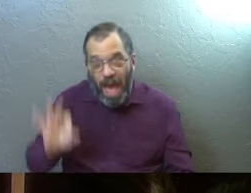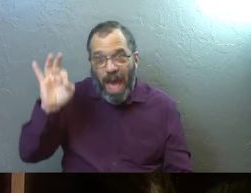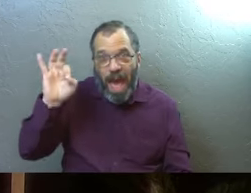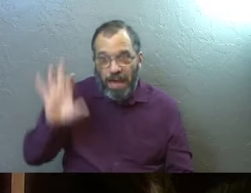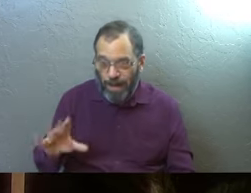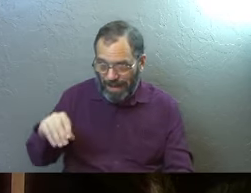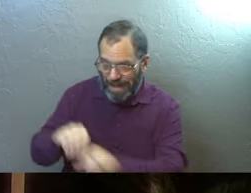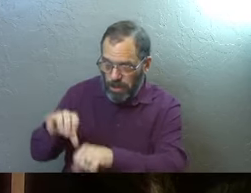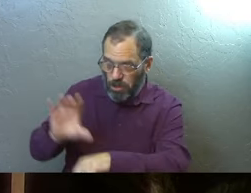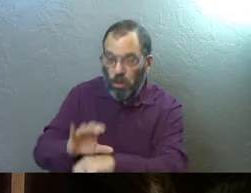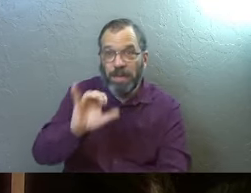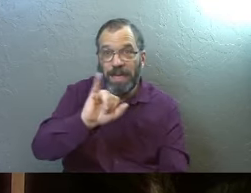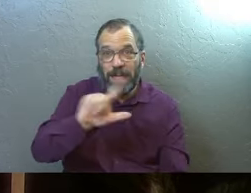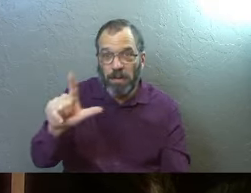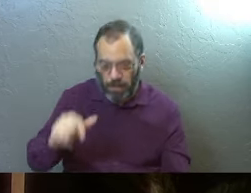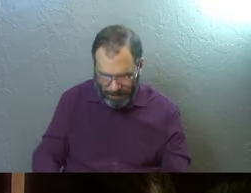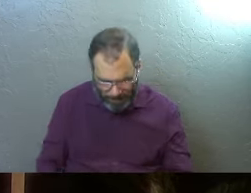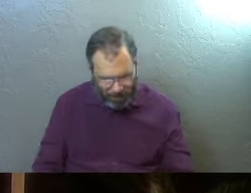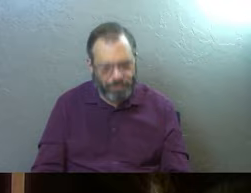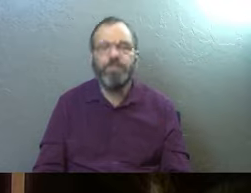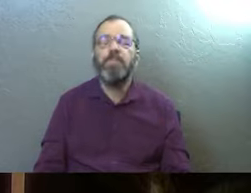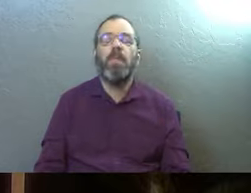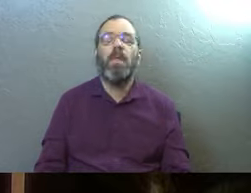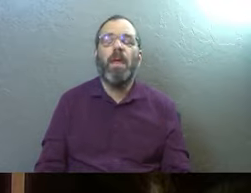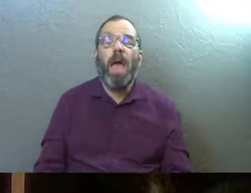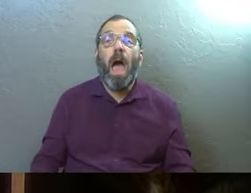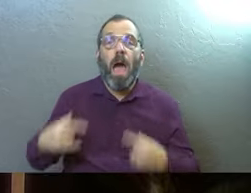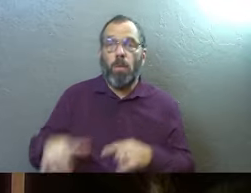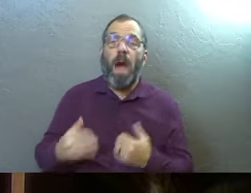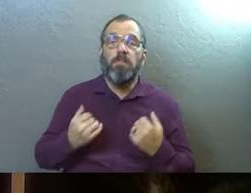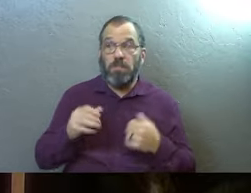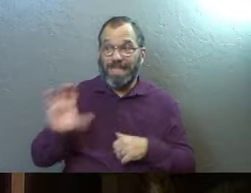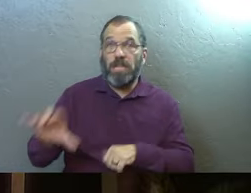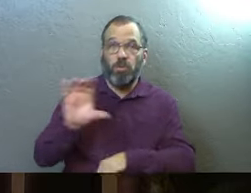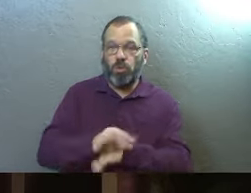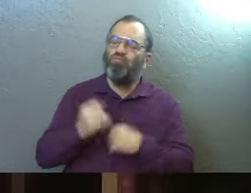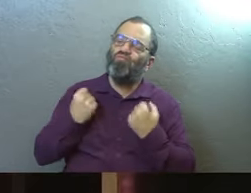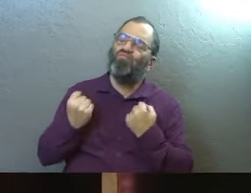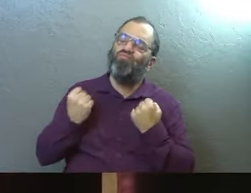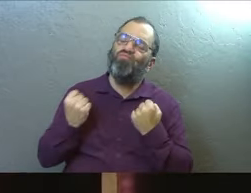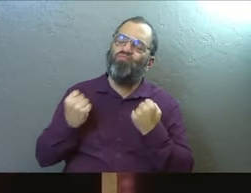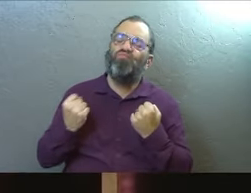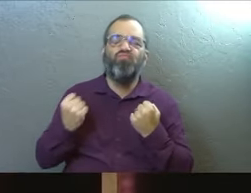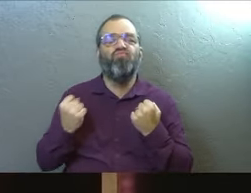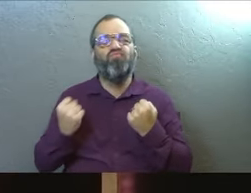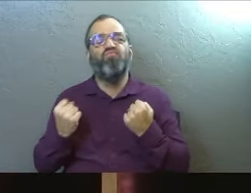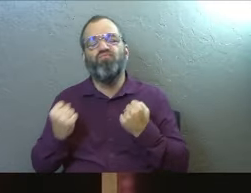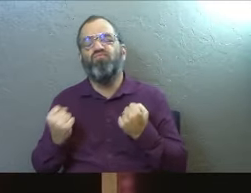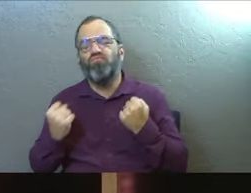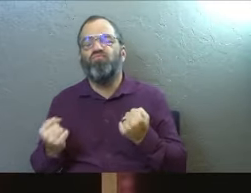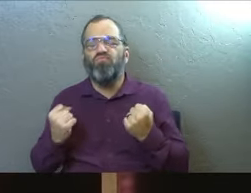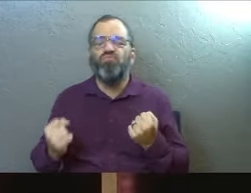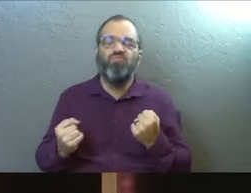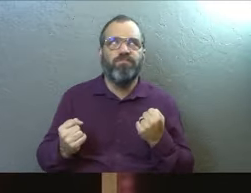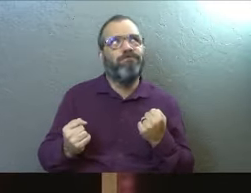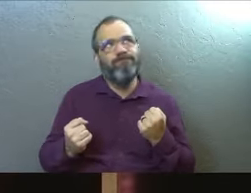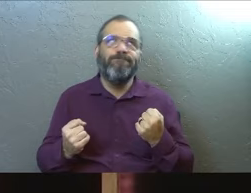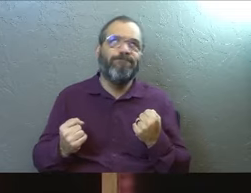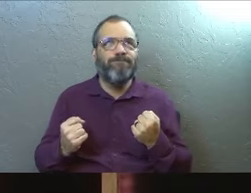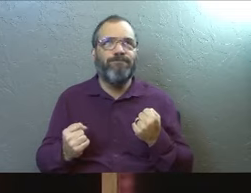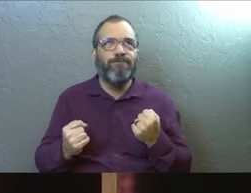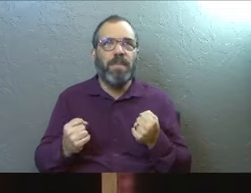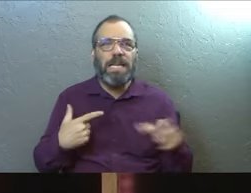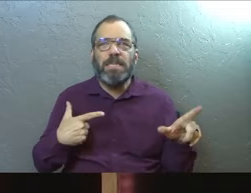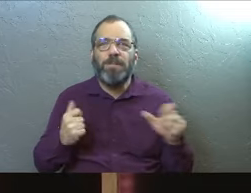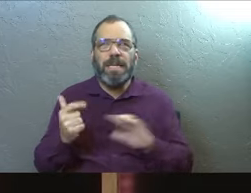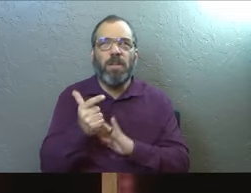pastor at a church in Illinois, and while I was driving to that church, I might have broken